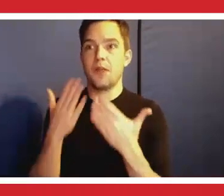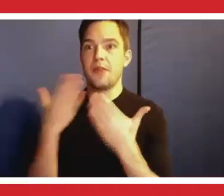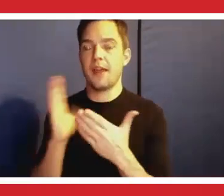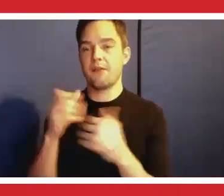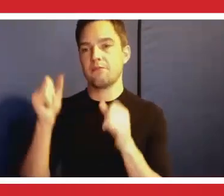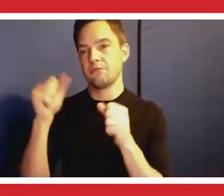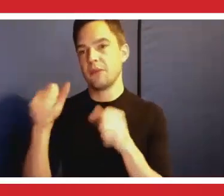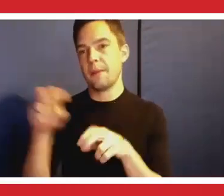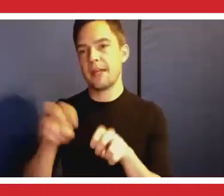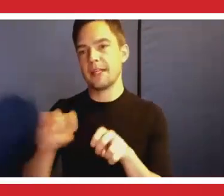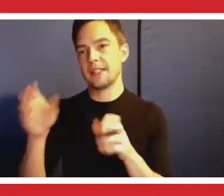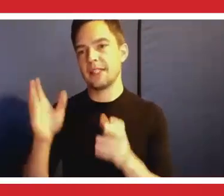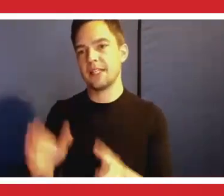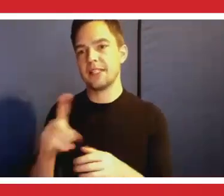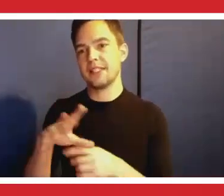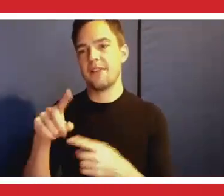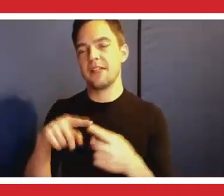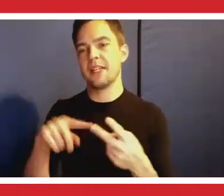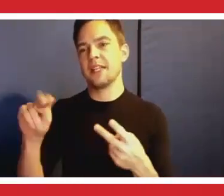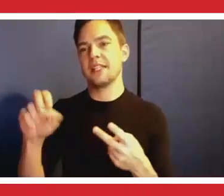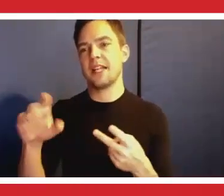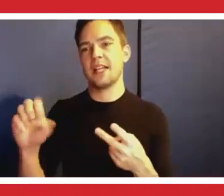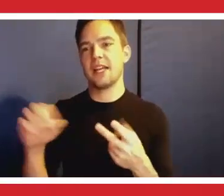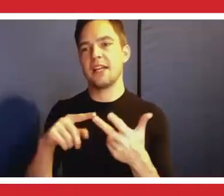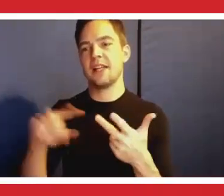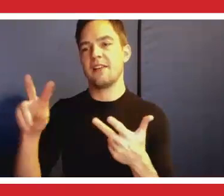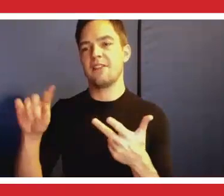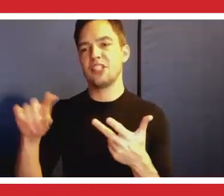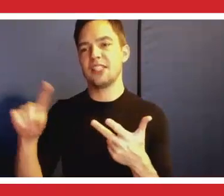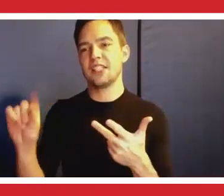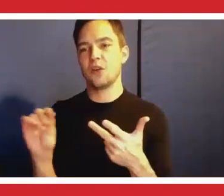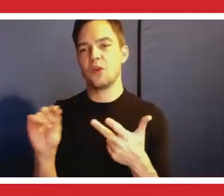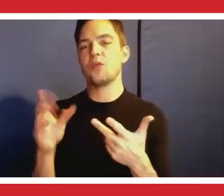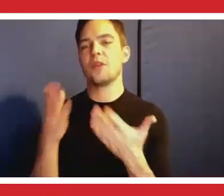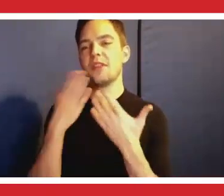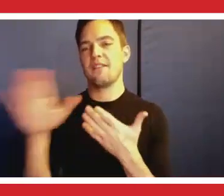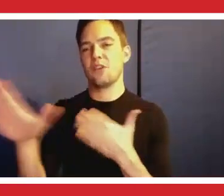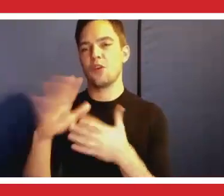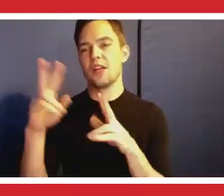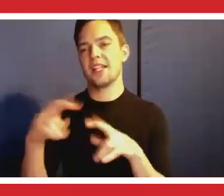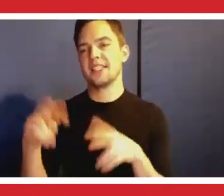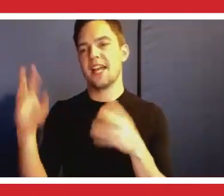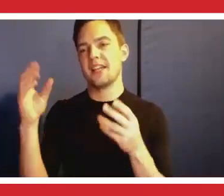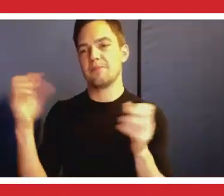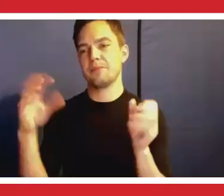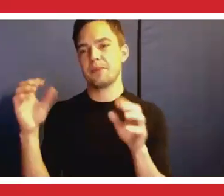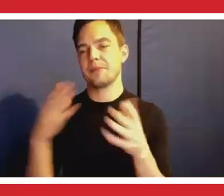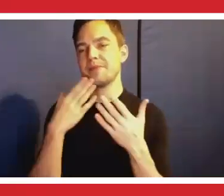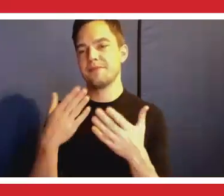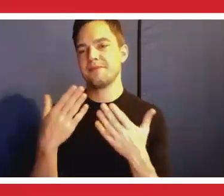panelists, David, to Nella, and to Vincenzo. Thank you so much for your insights today. Thank